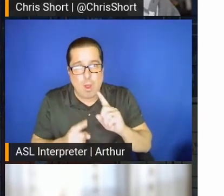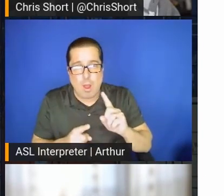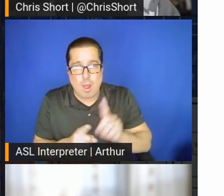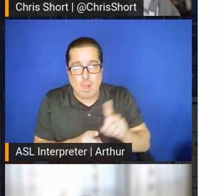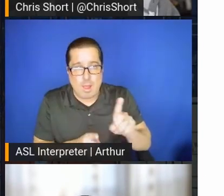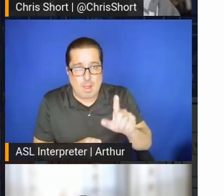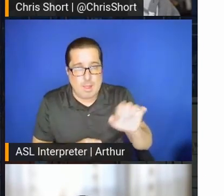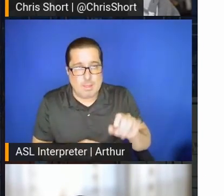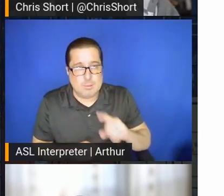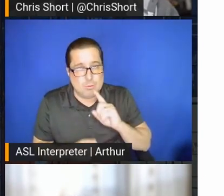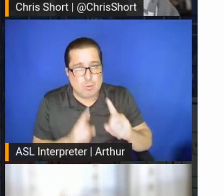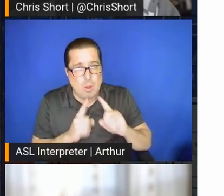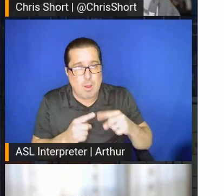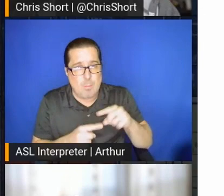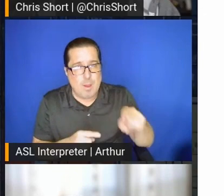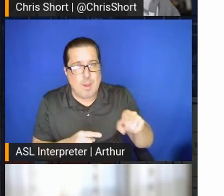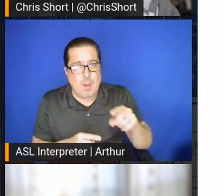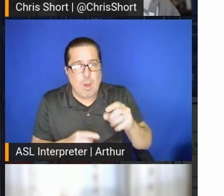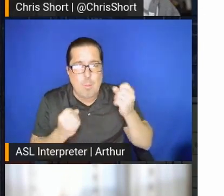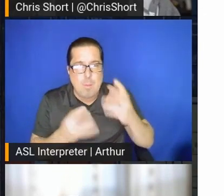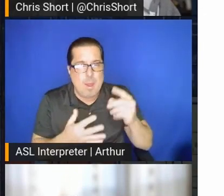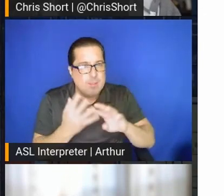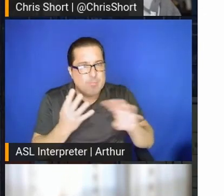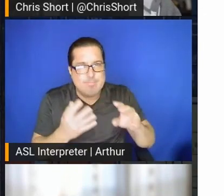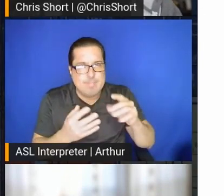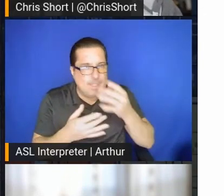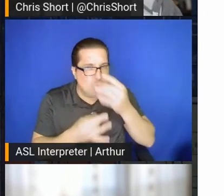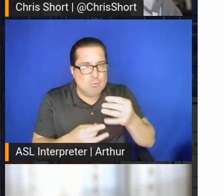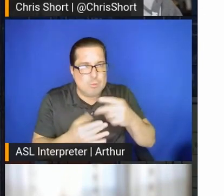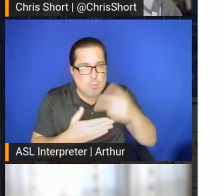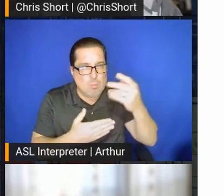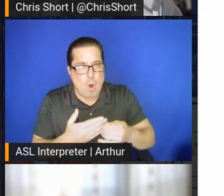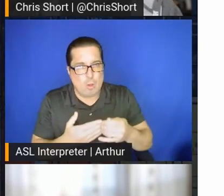out, it's talking about all kinds of different interesting projects